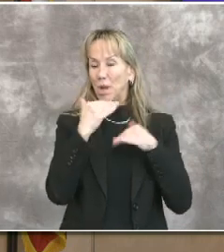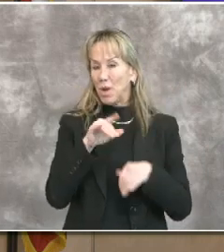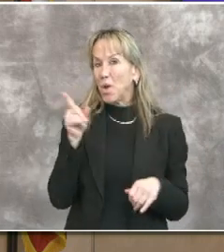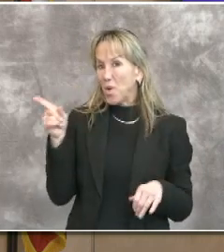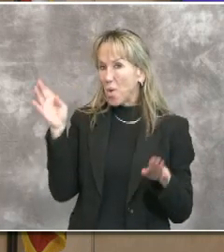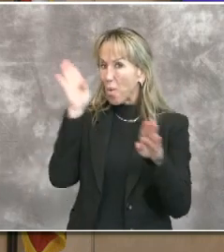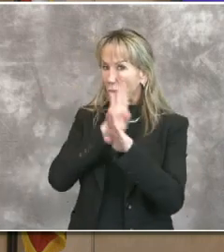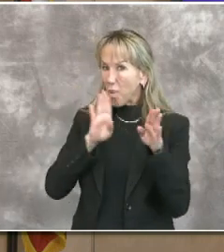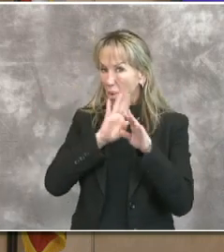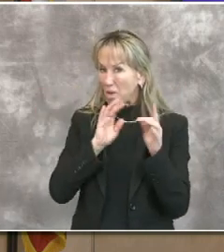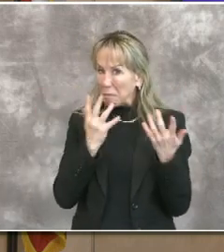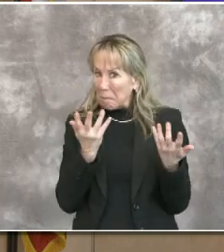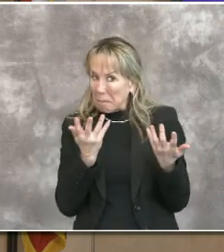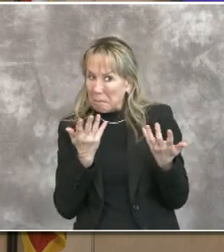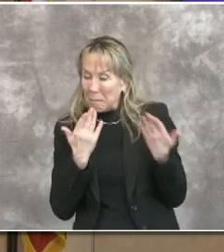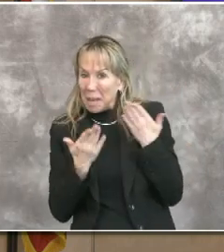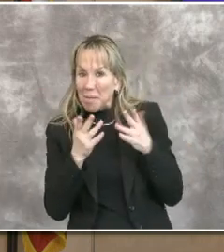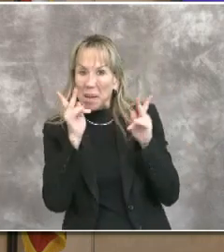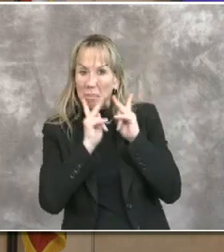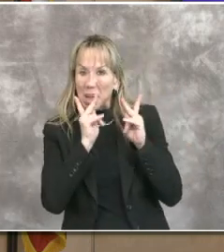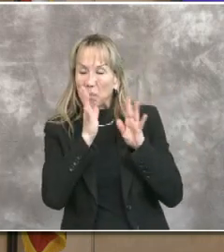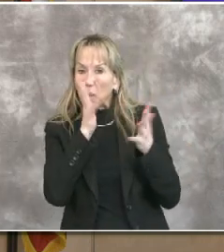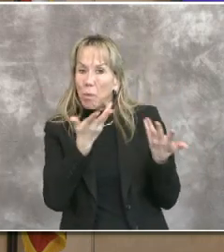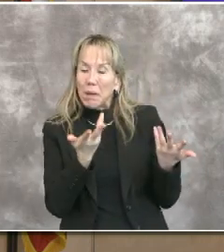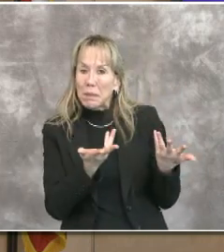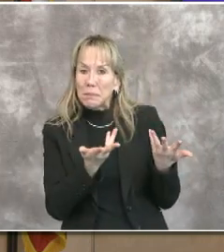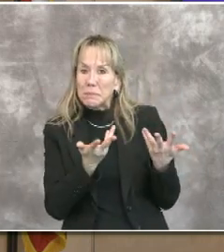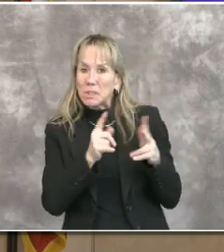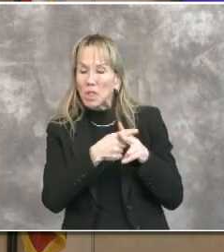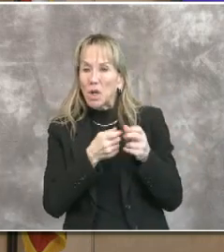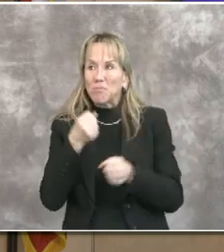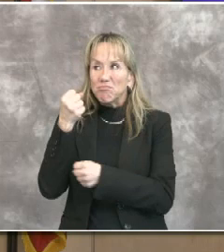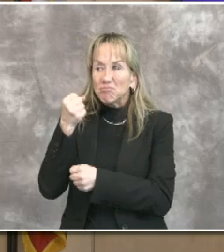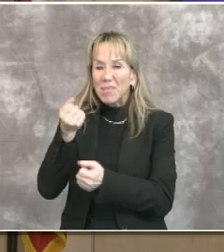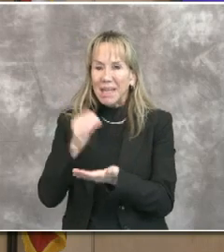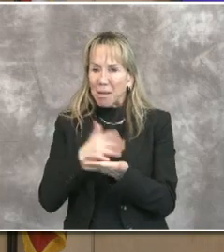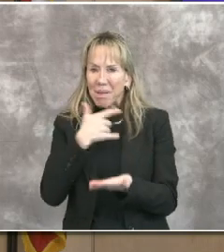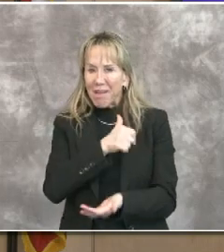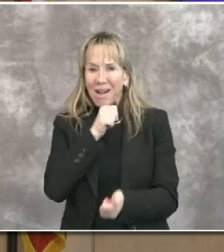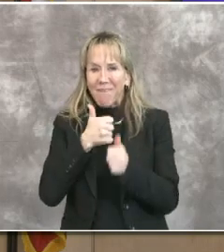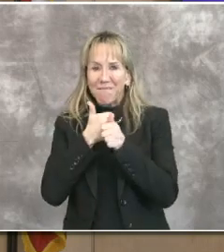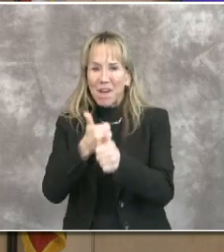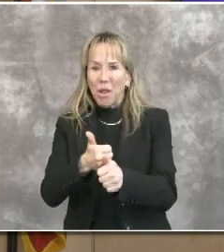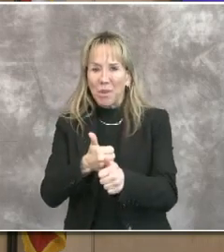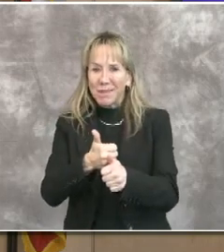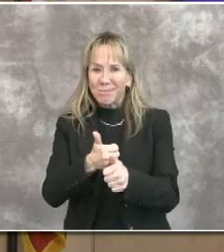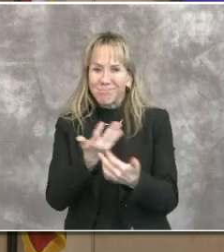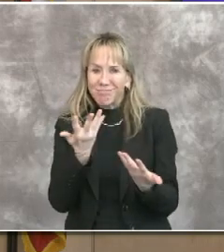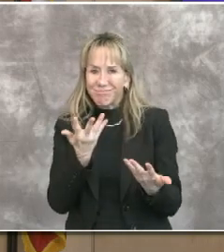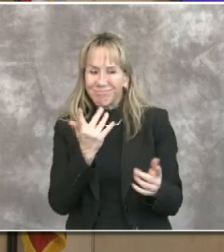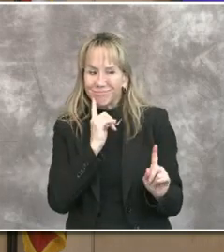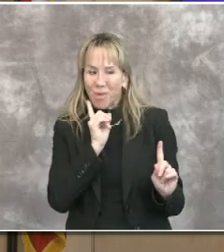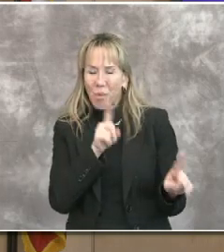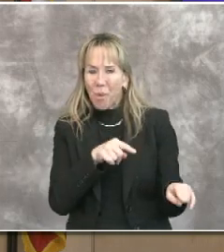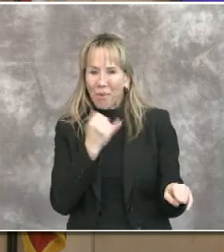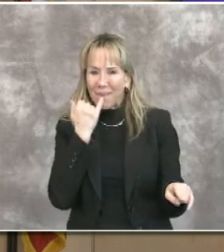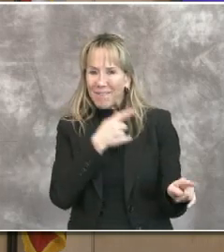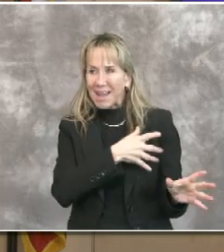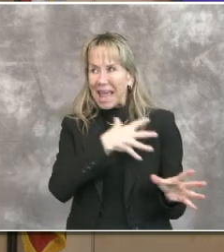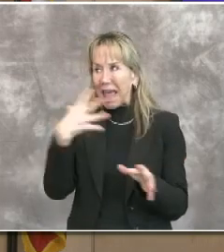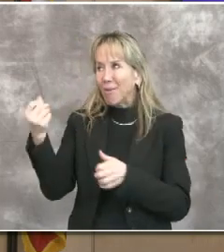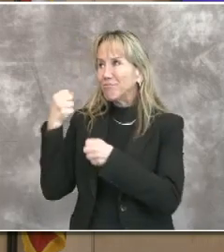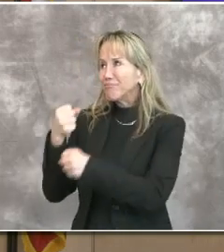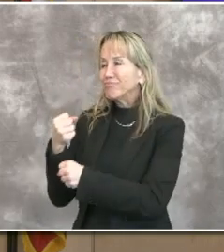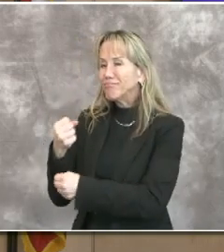the stay-at-home order and not following your health orders as it relates to gatherings and social distancing? I think Dr. Wooten's going to